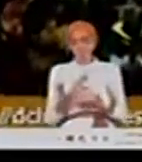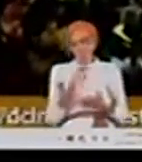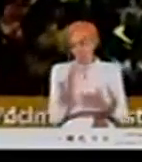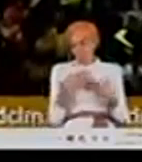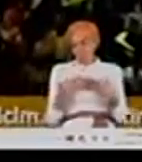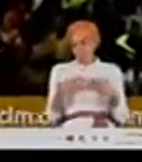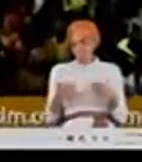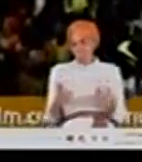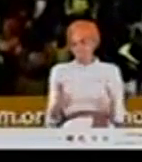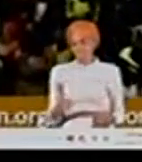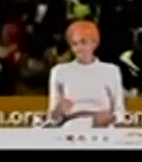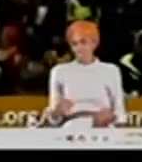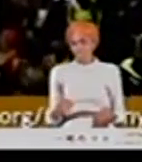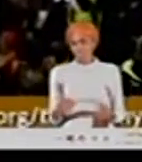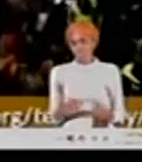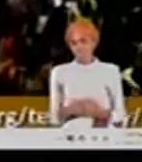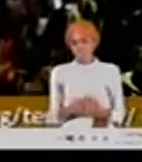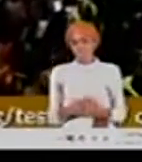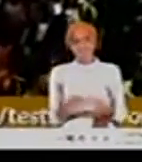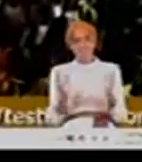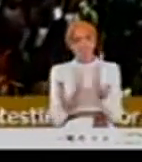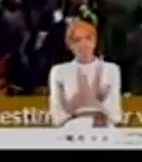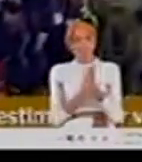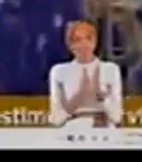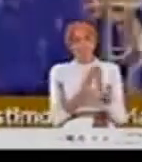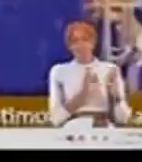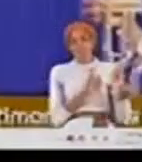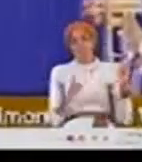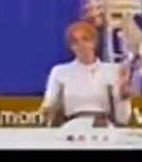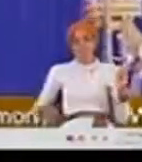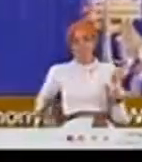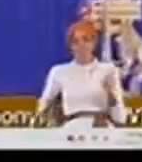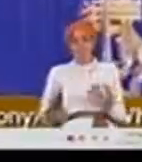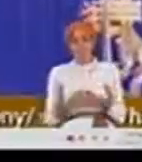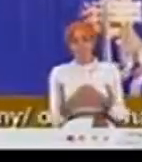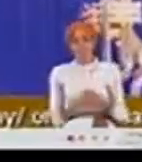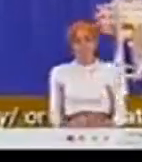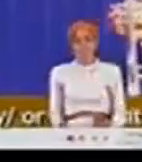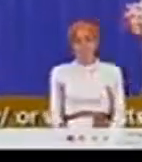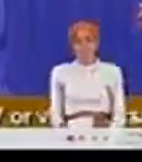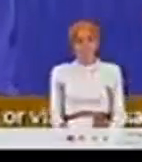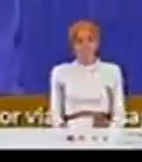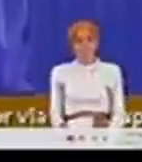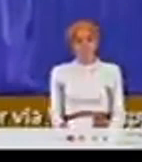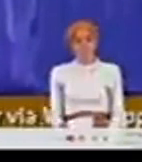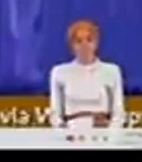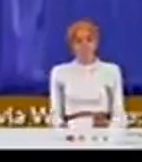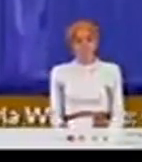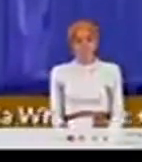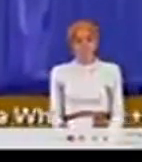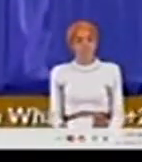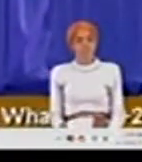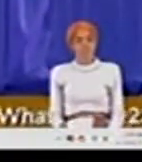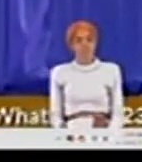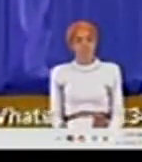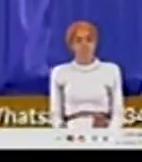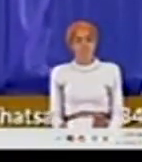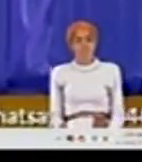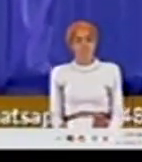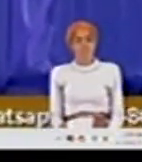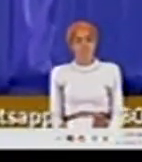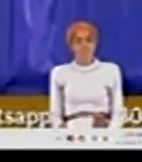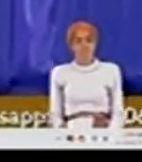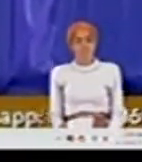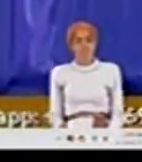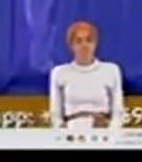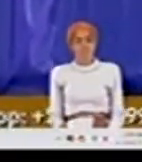come to testify praise the Lord the Lord has done it again we have here Kingdom Oliver 34 years for